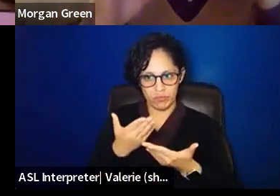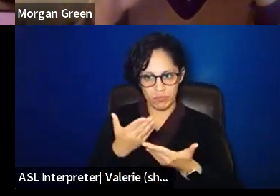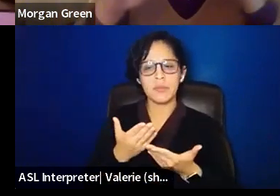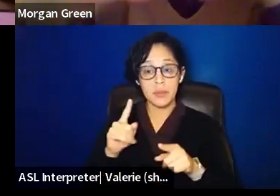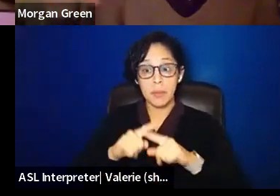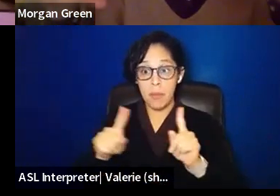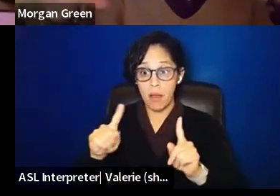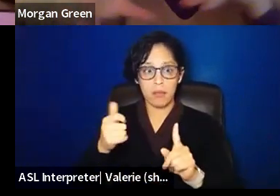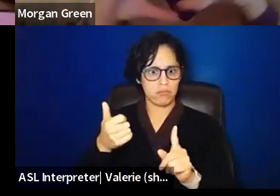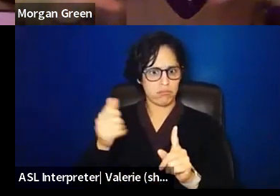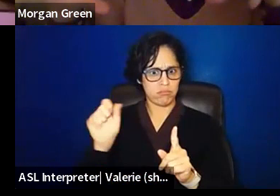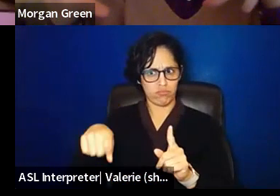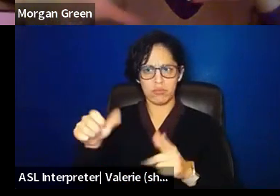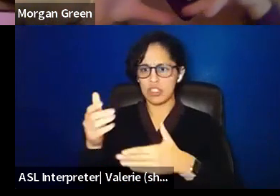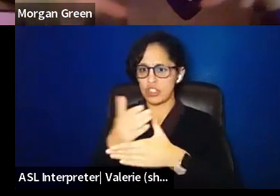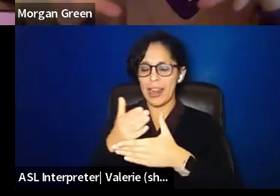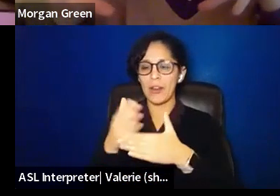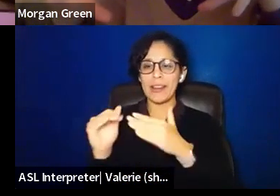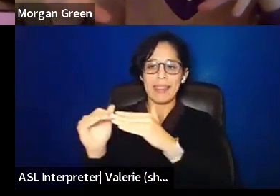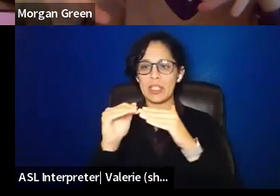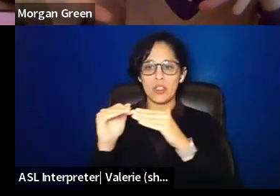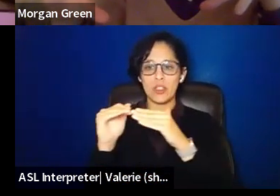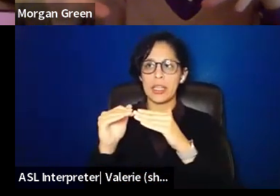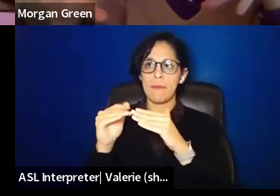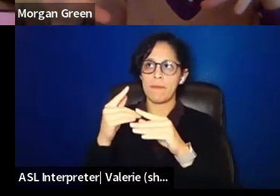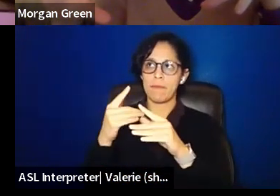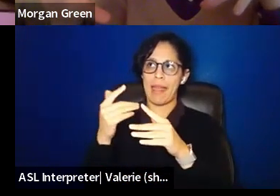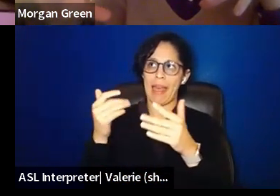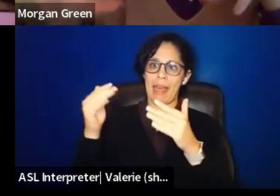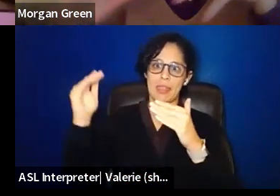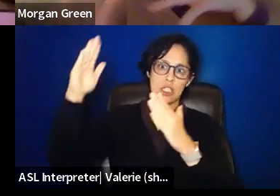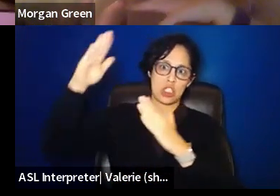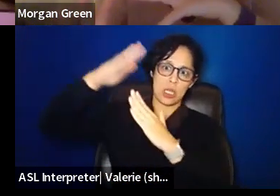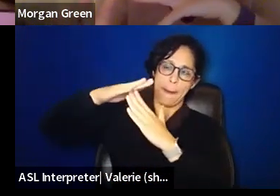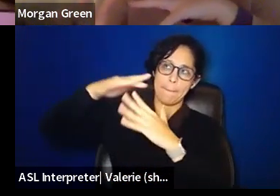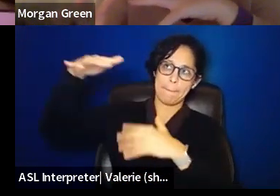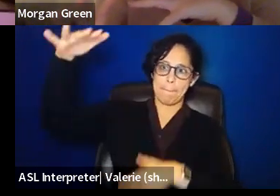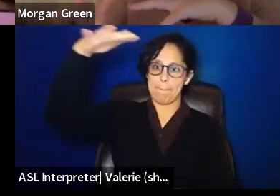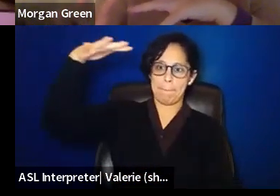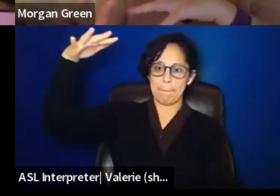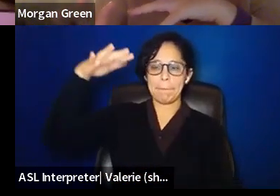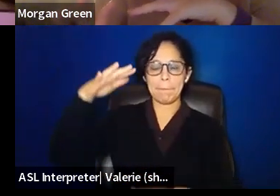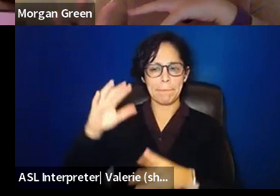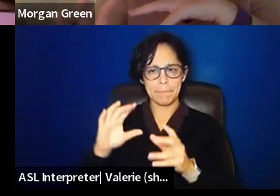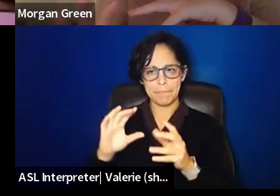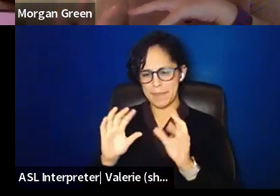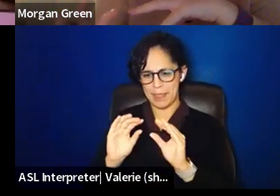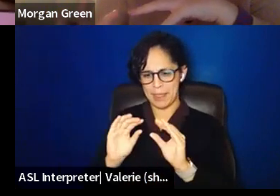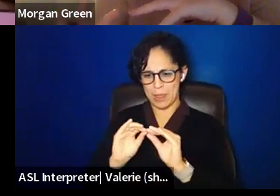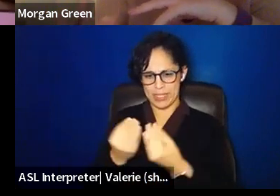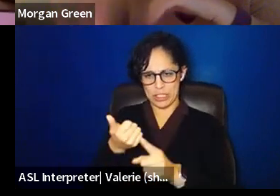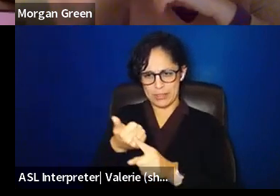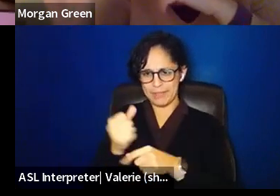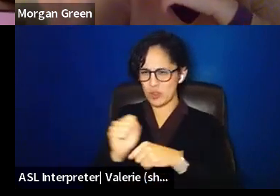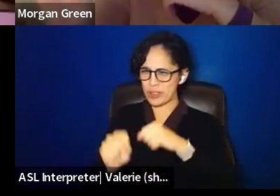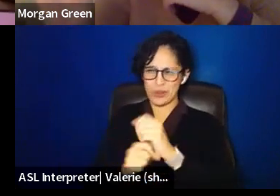it is a shared leadership structure at the top, a non-hierarchical structure at the top. The way the organization is structured is still